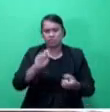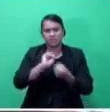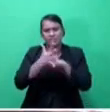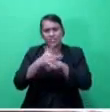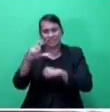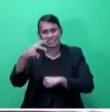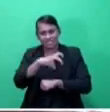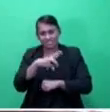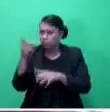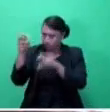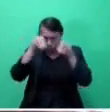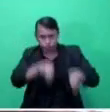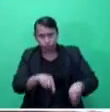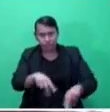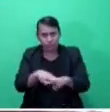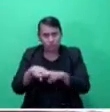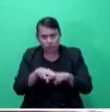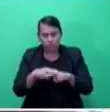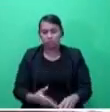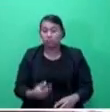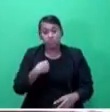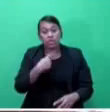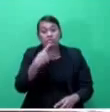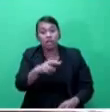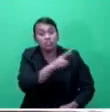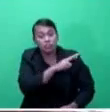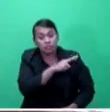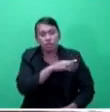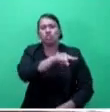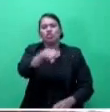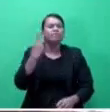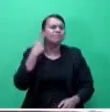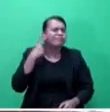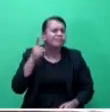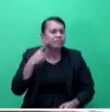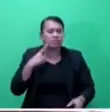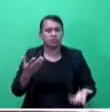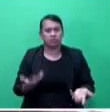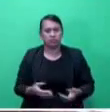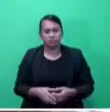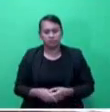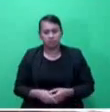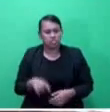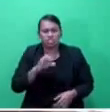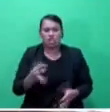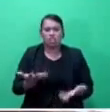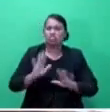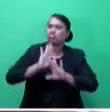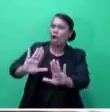COVID-19 to Fiji. I said responsible for their negligence. But they could not stop it.